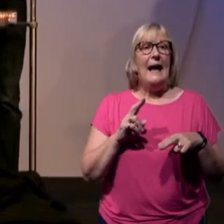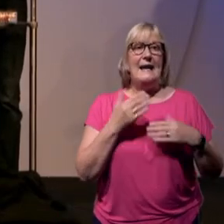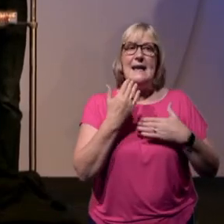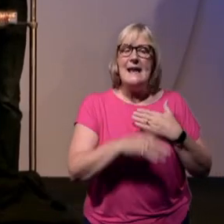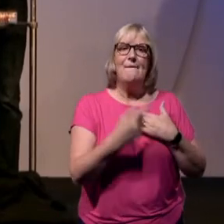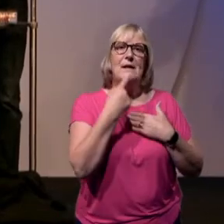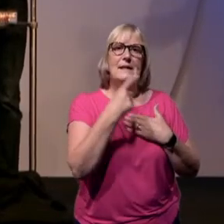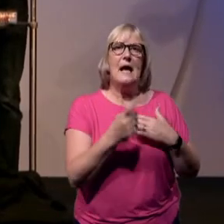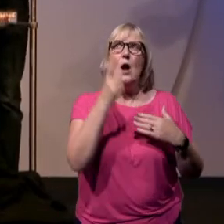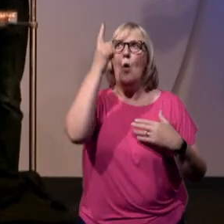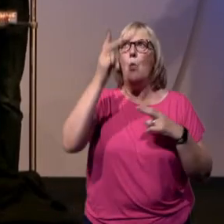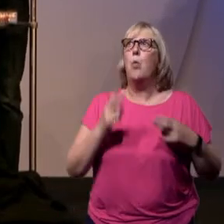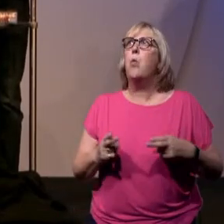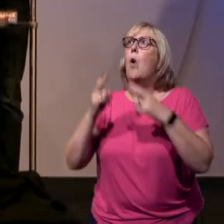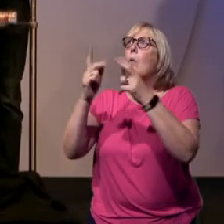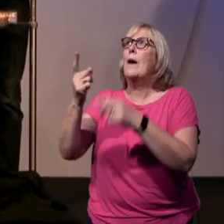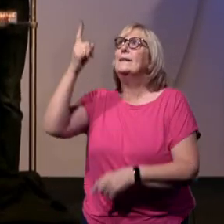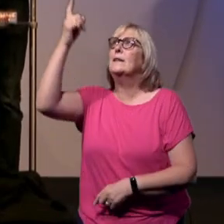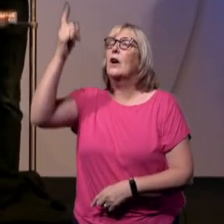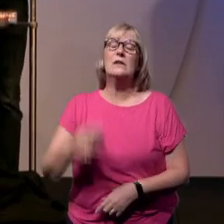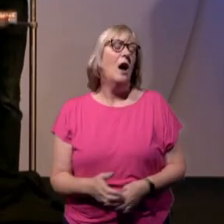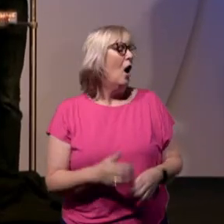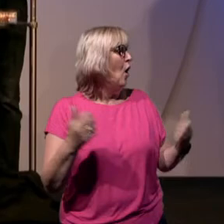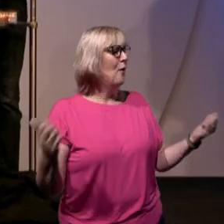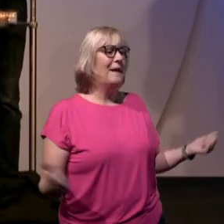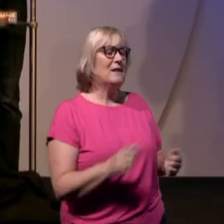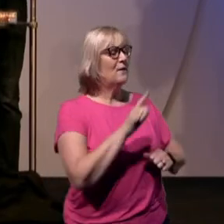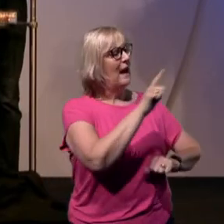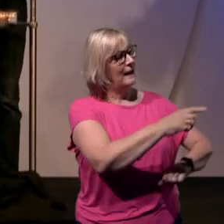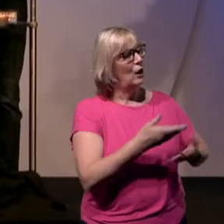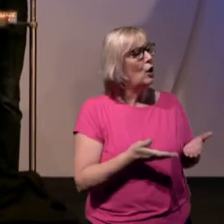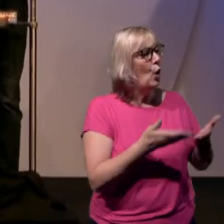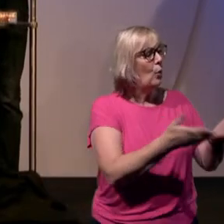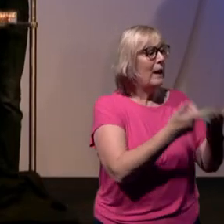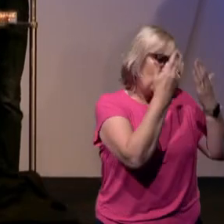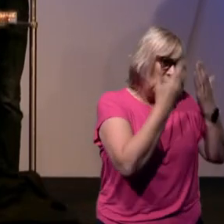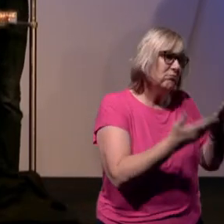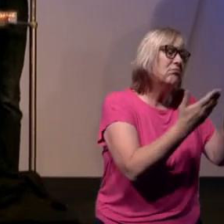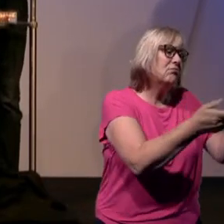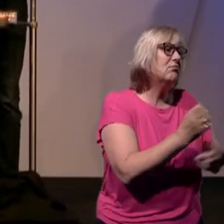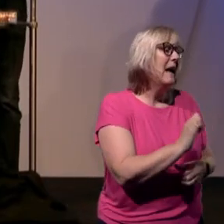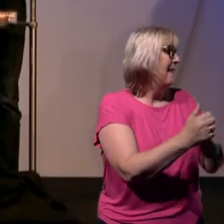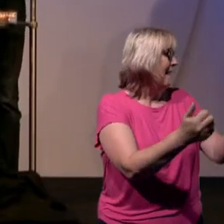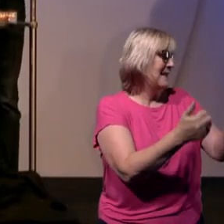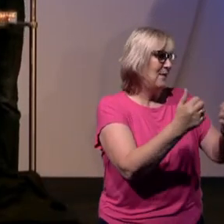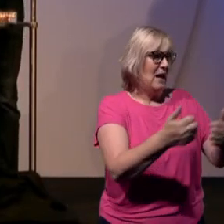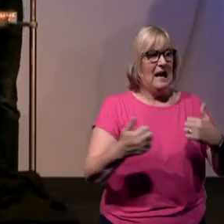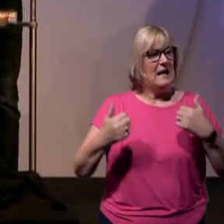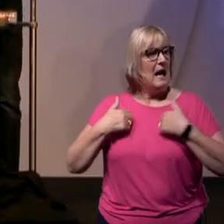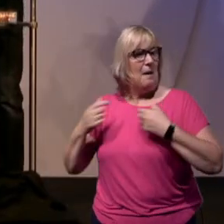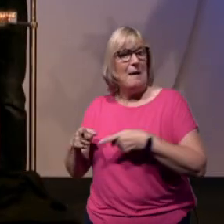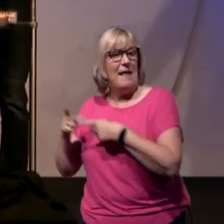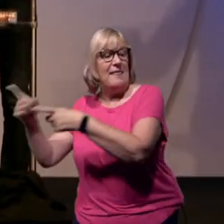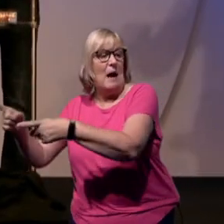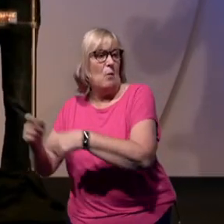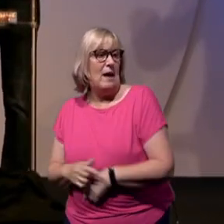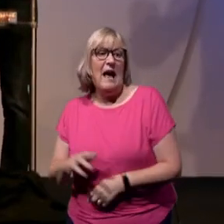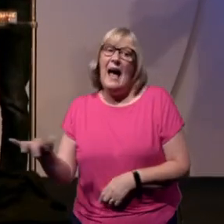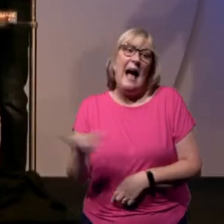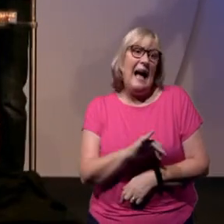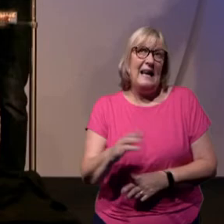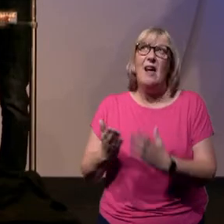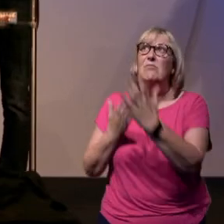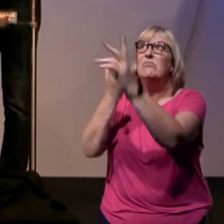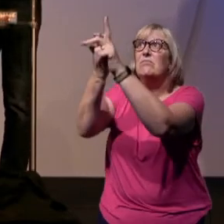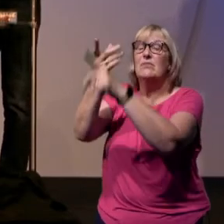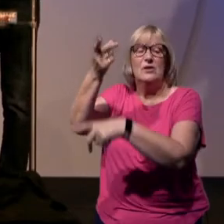that. You believe your thing, I'll believe mine. Never say that there's only one way to God. Number three, just